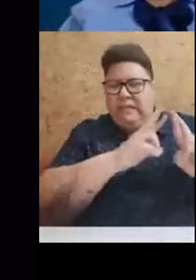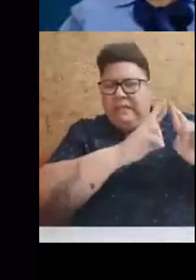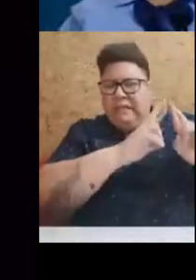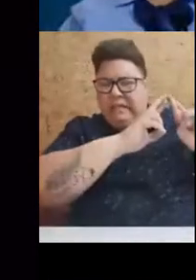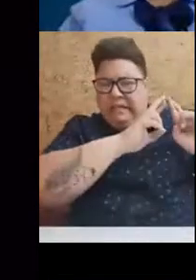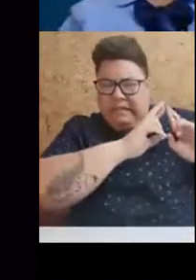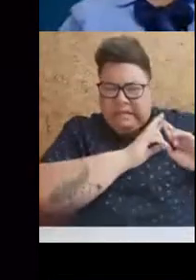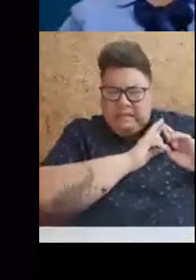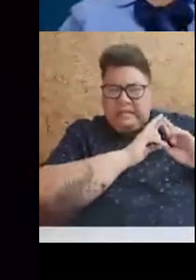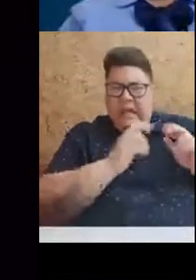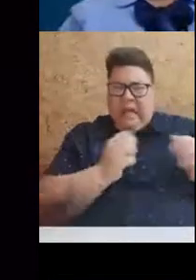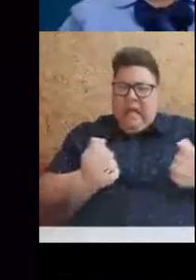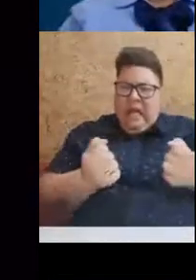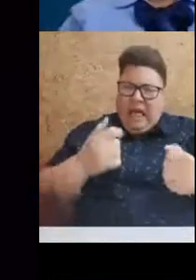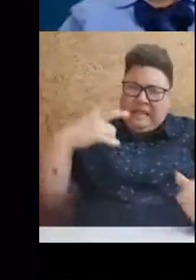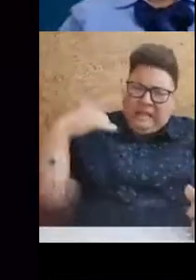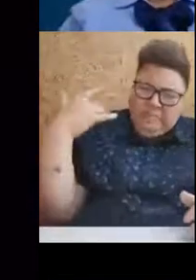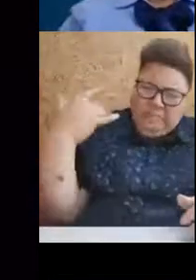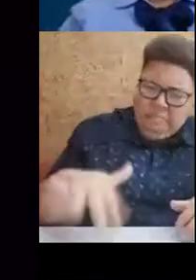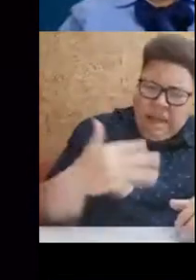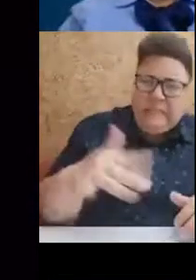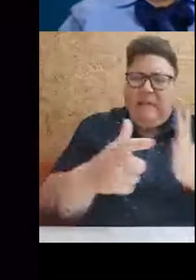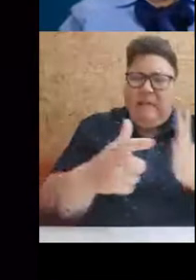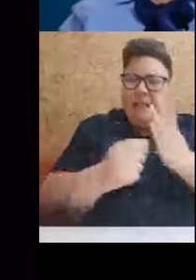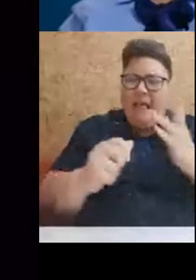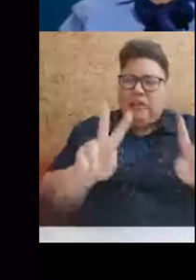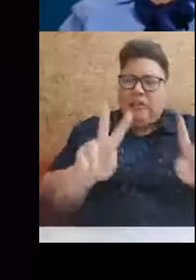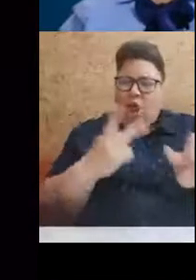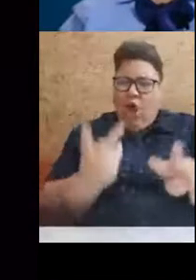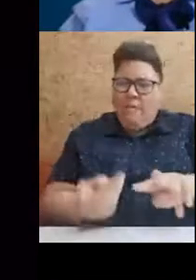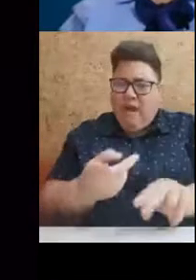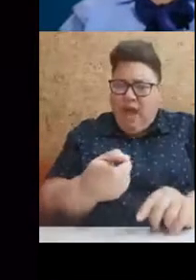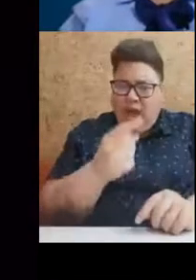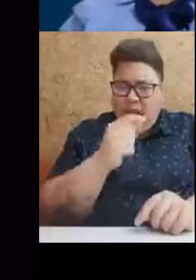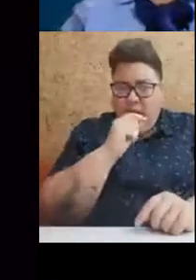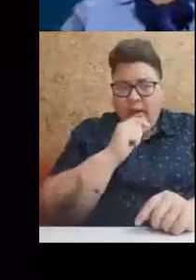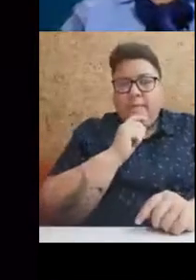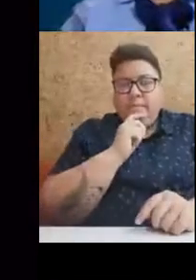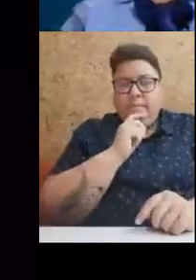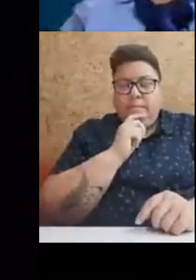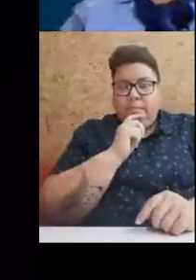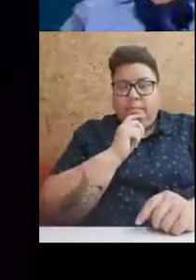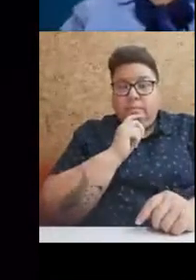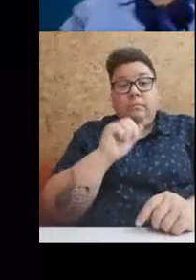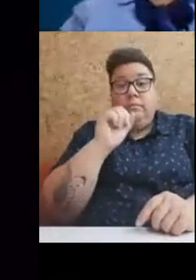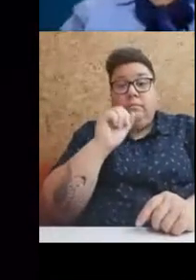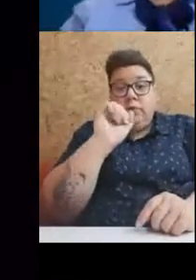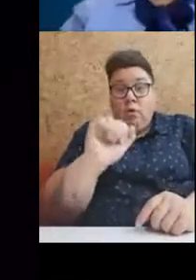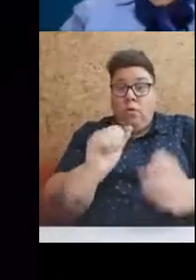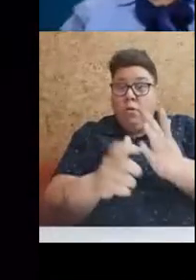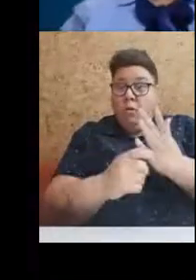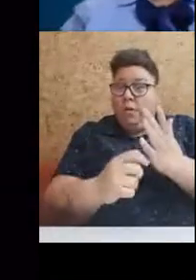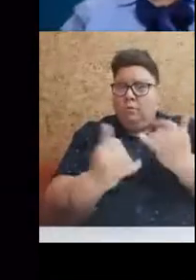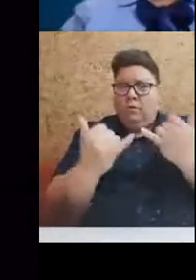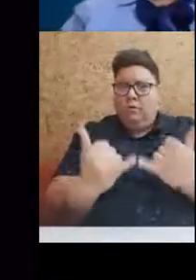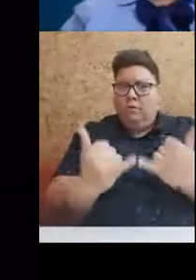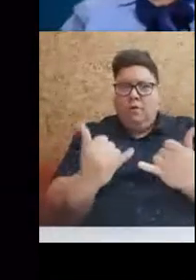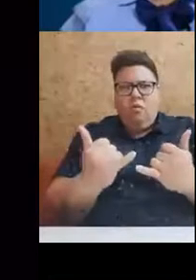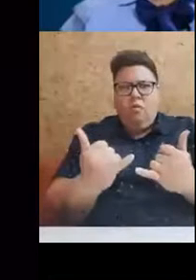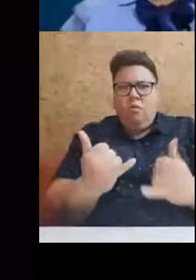expensive, turnover tax will be your answer. If your current tax system is technically too